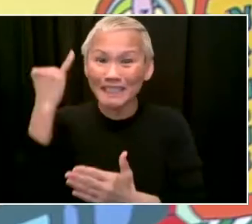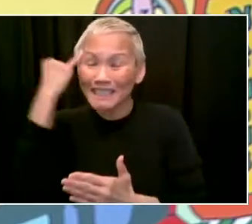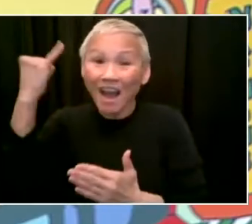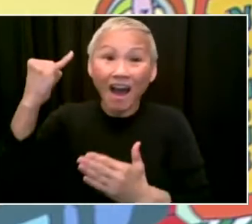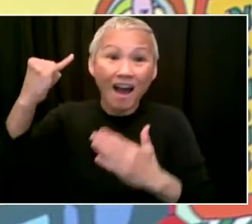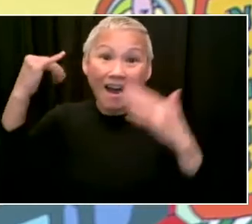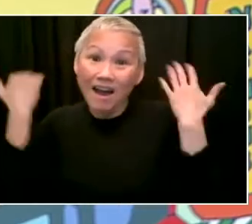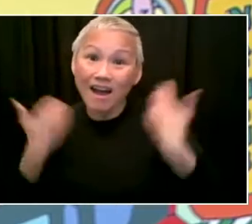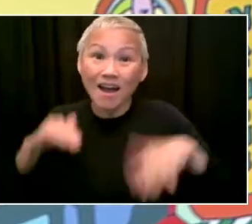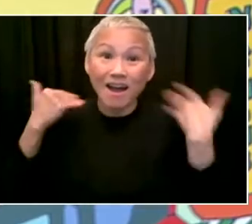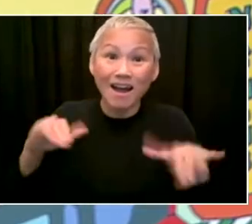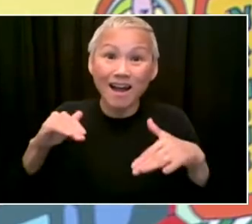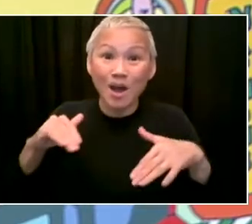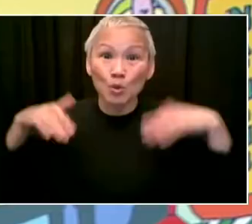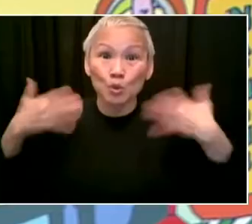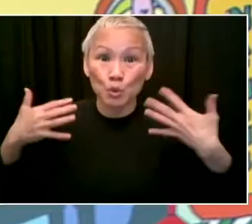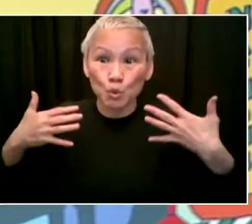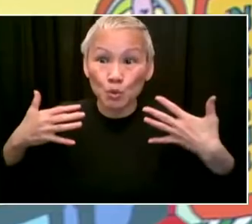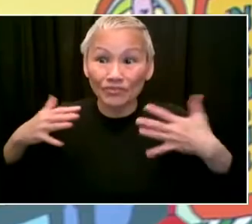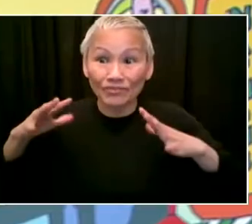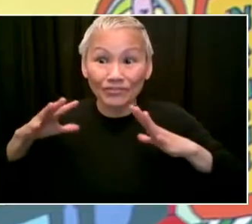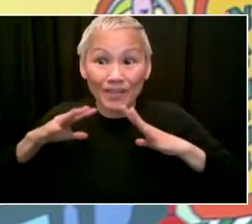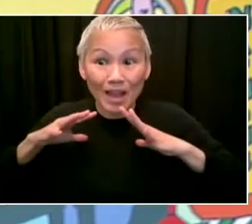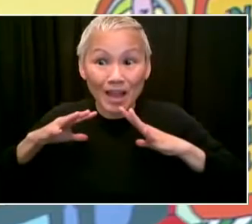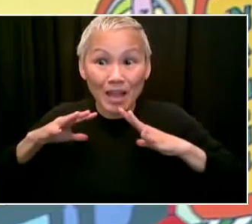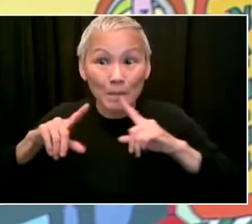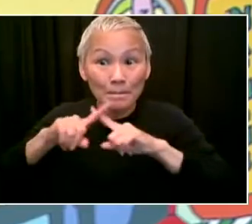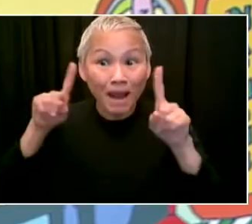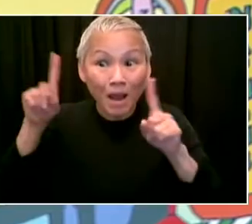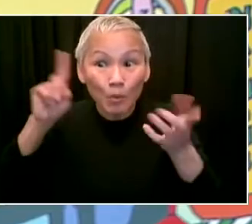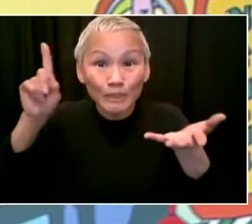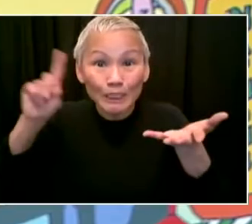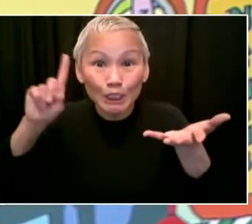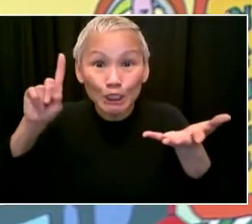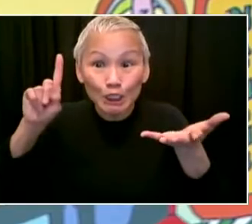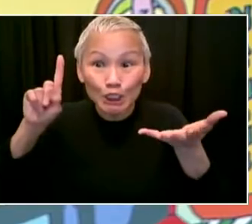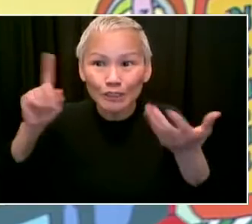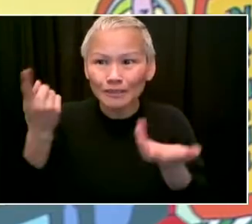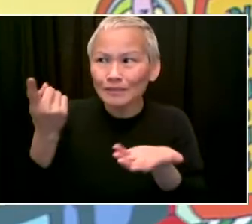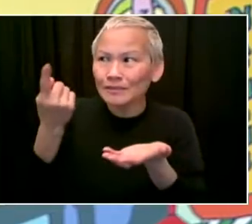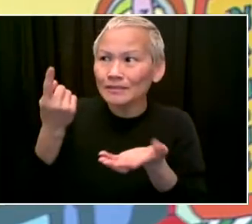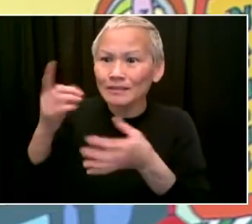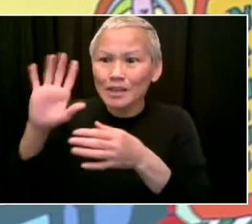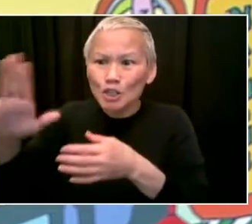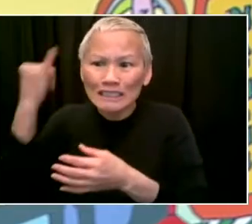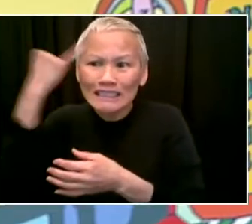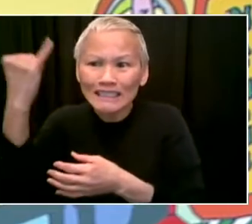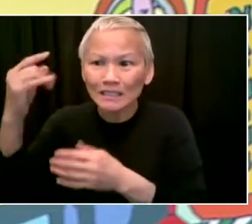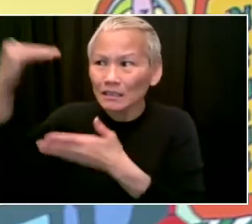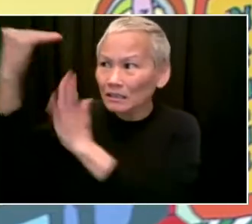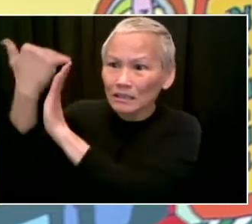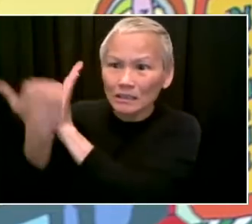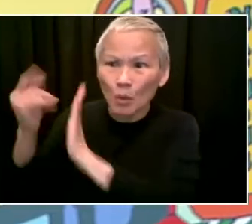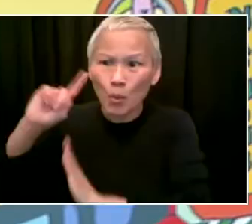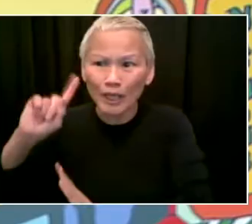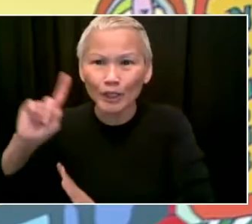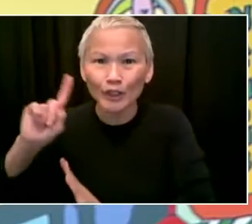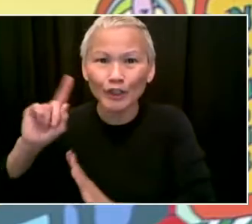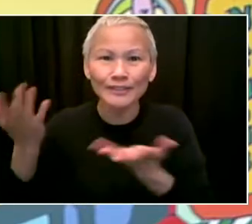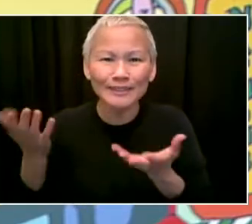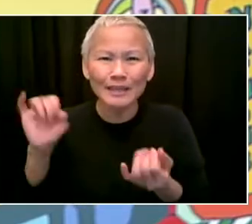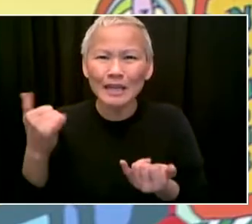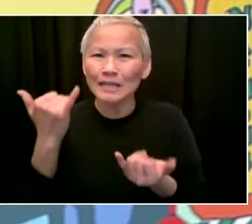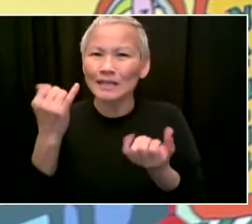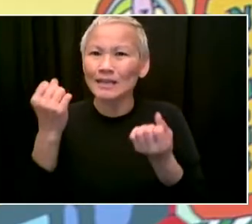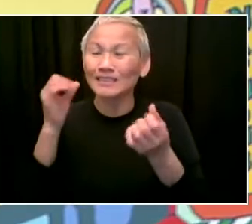again, facts that are just not accurate, things about the budget process that are just not accurate, folks talking